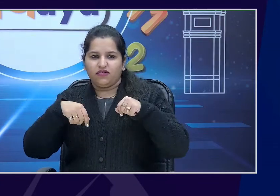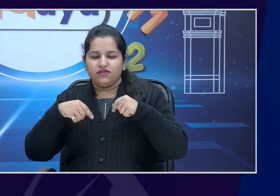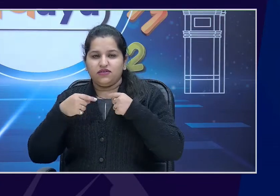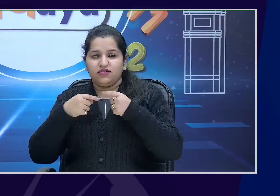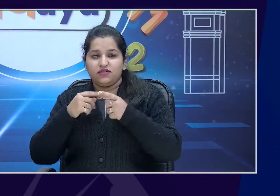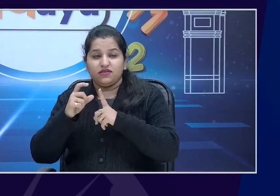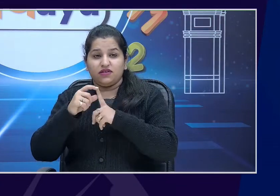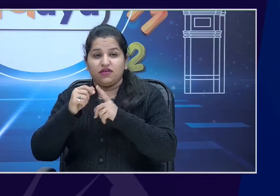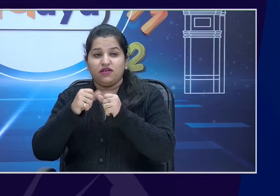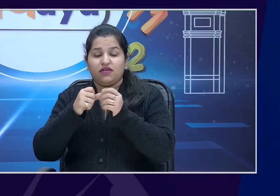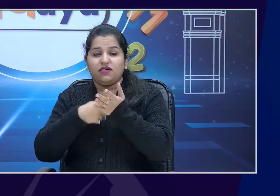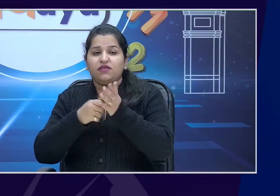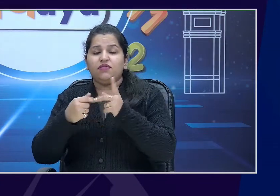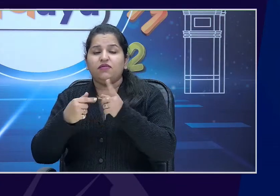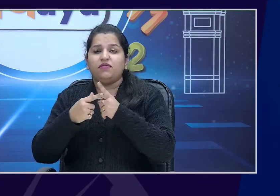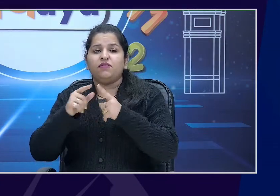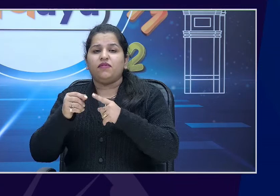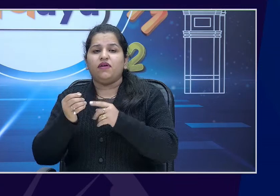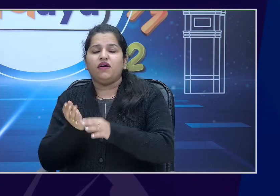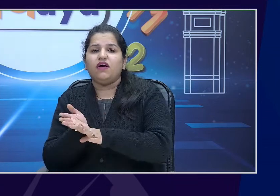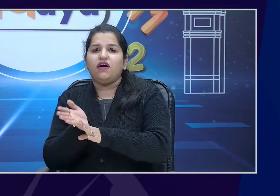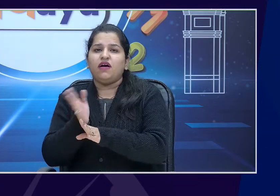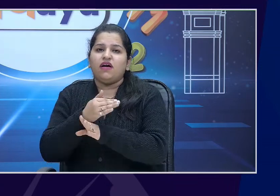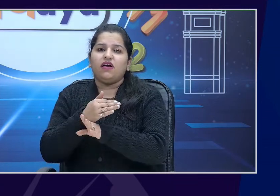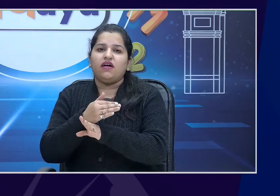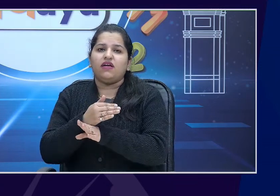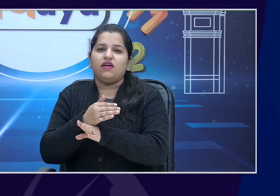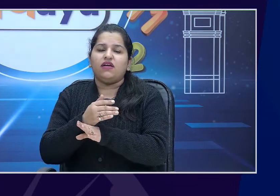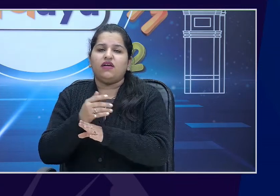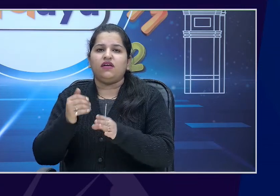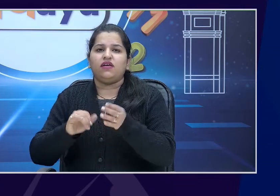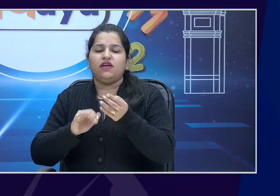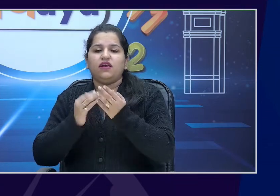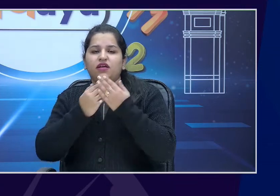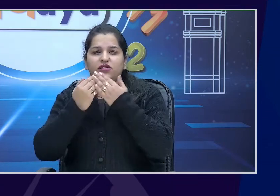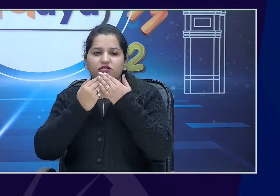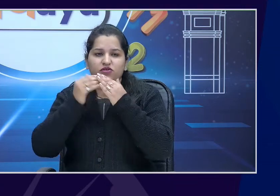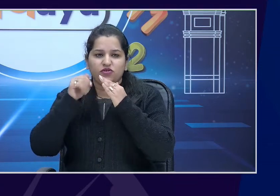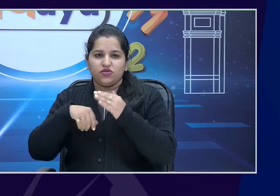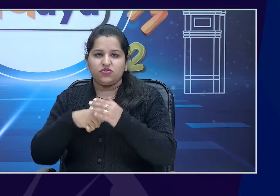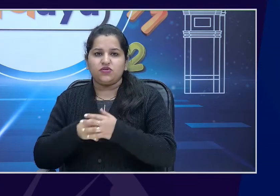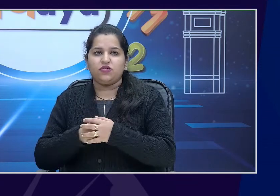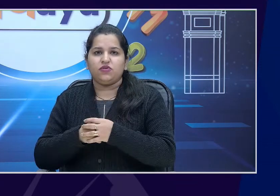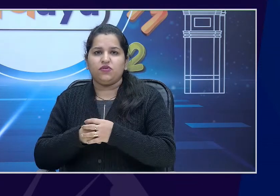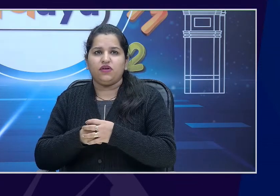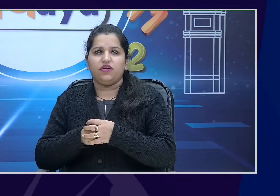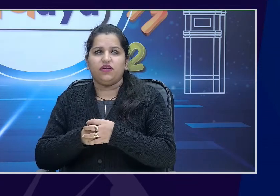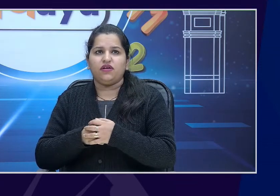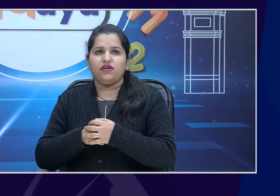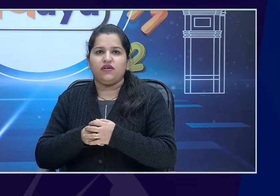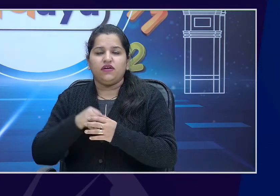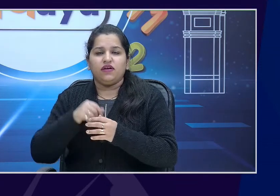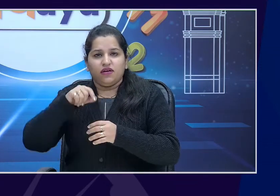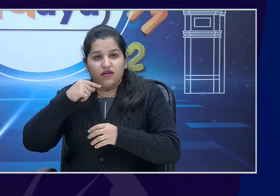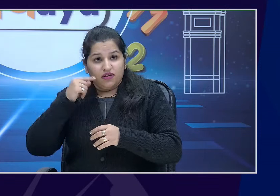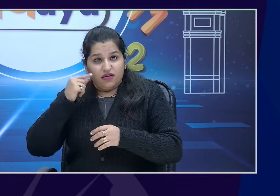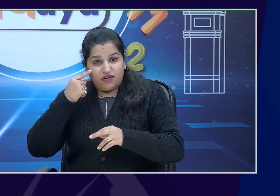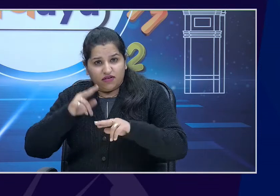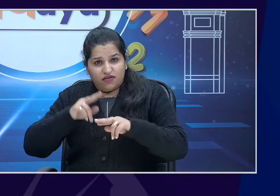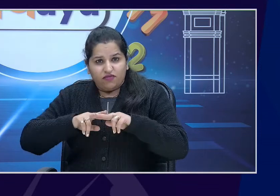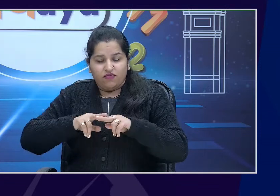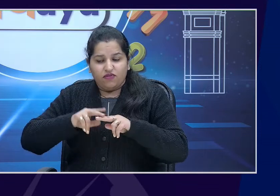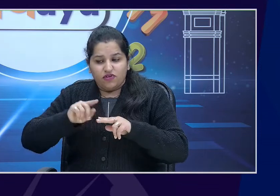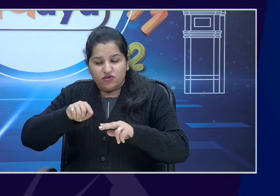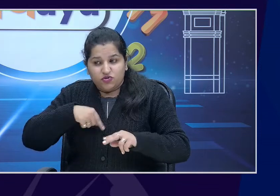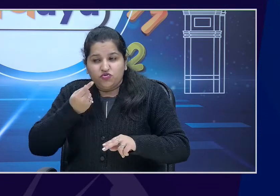to do. Anne's early schooling. Ma'am, in short, Anita ma'am, in short, we want to know that if a student want to make a beautiful